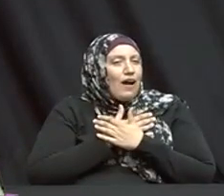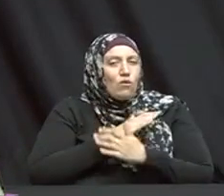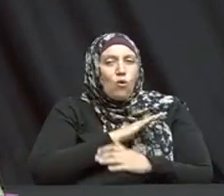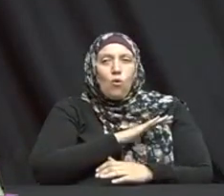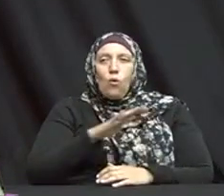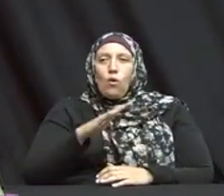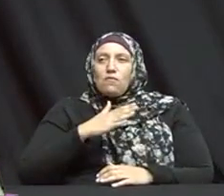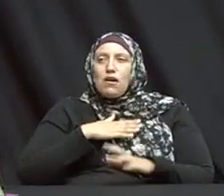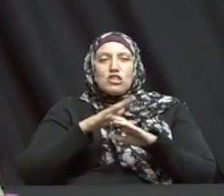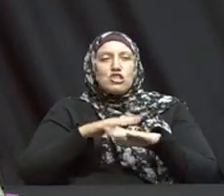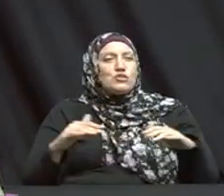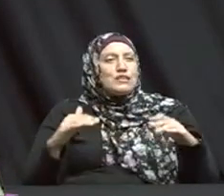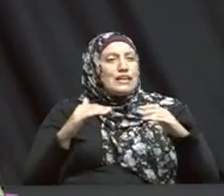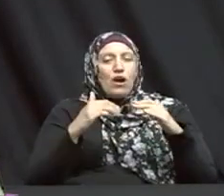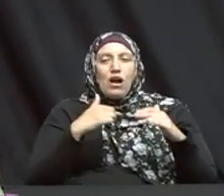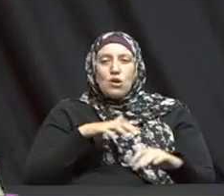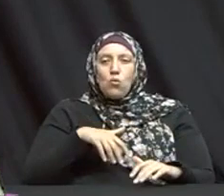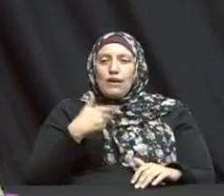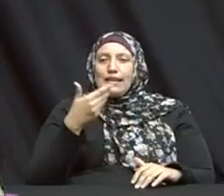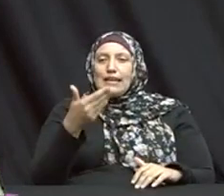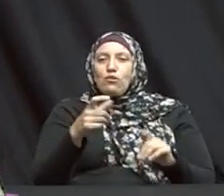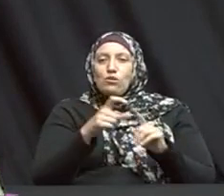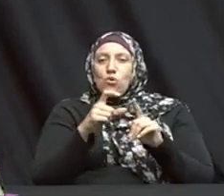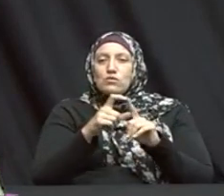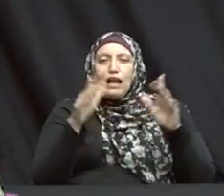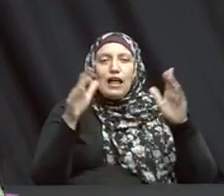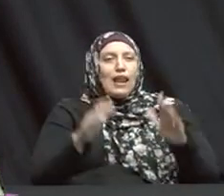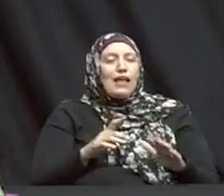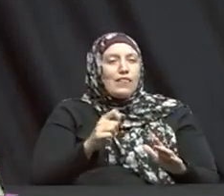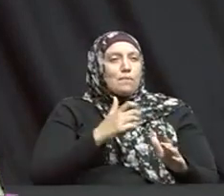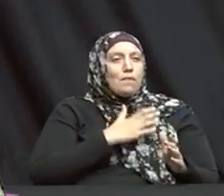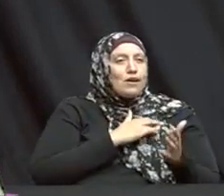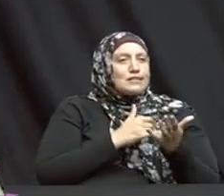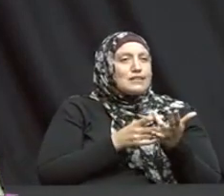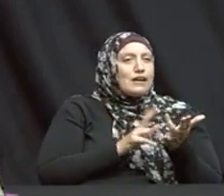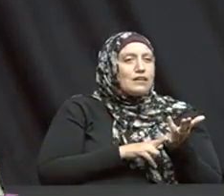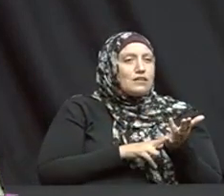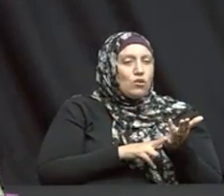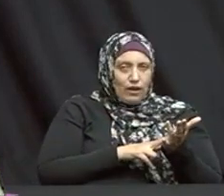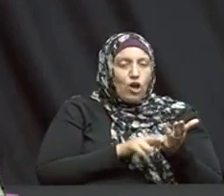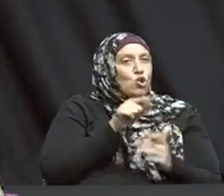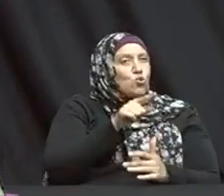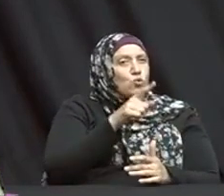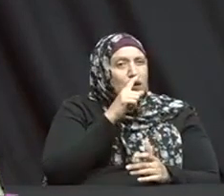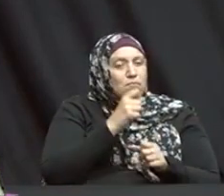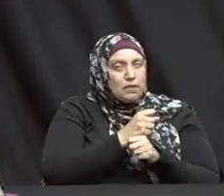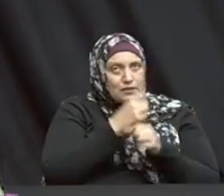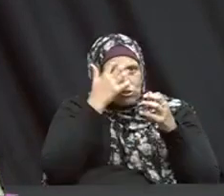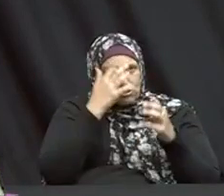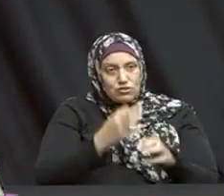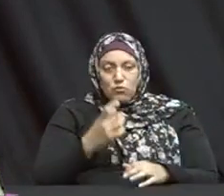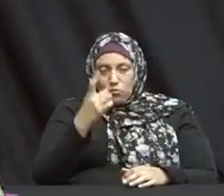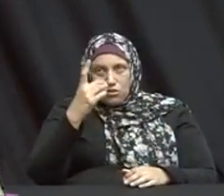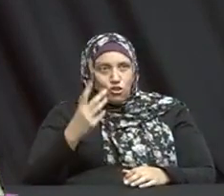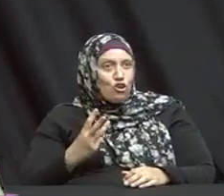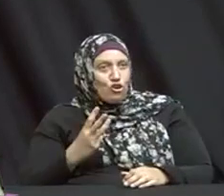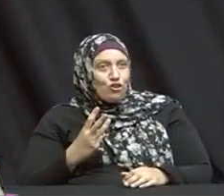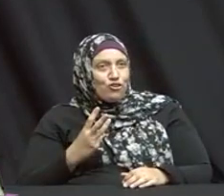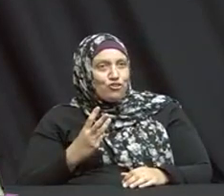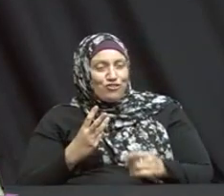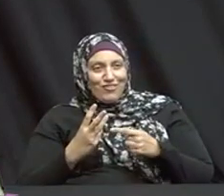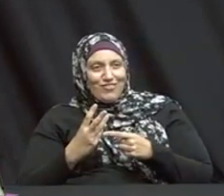my son. And so what I've said to those clients is use your one-third and give more to your daughter through the